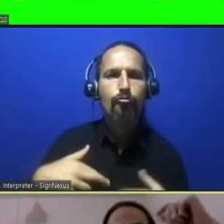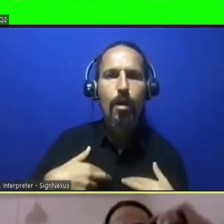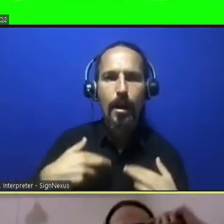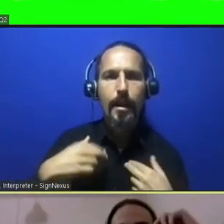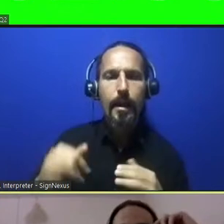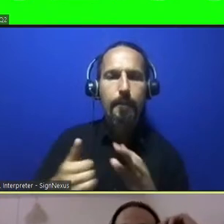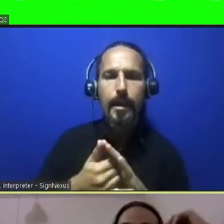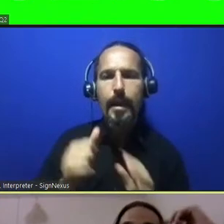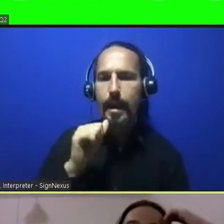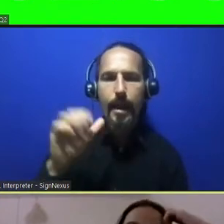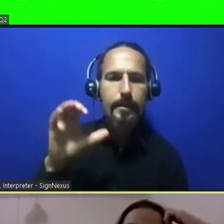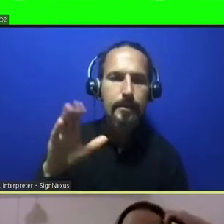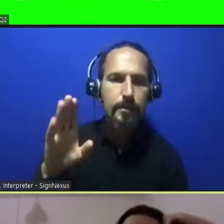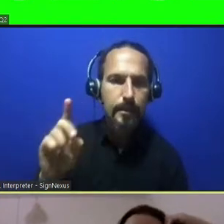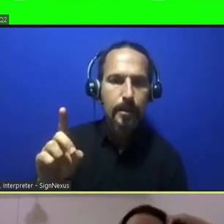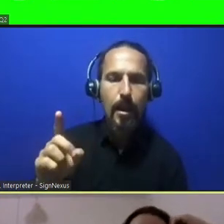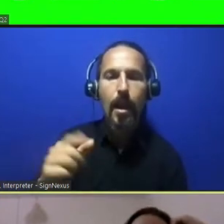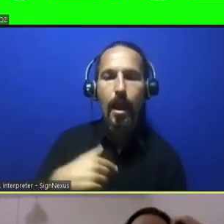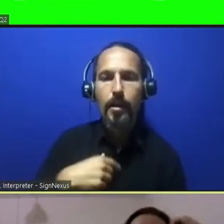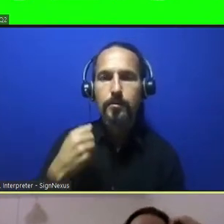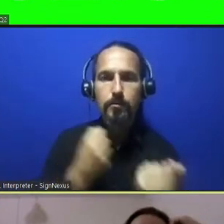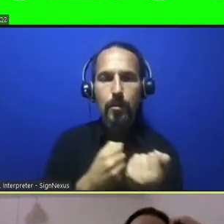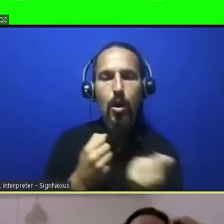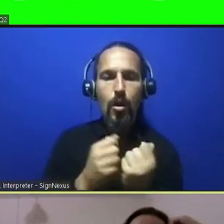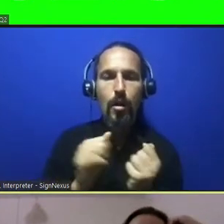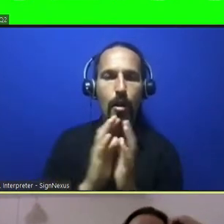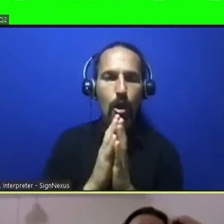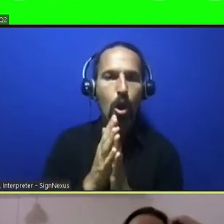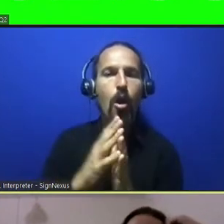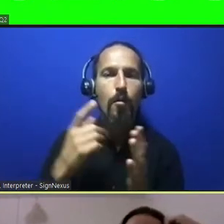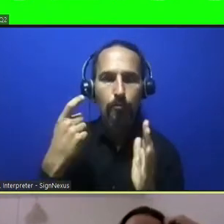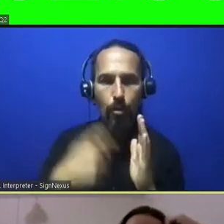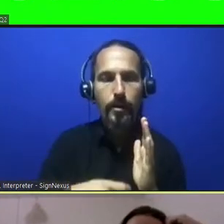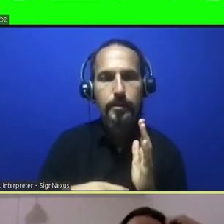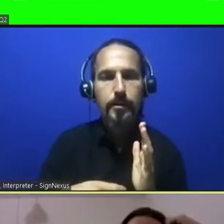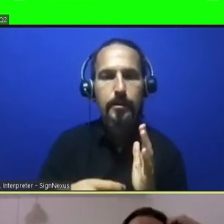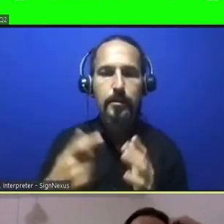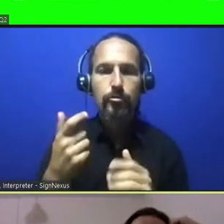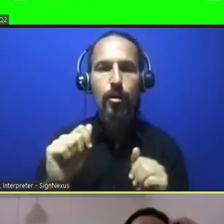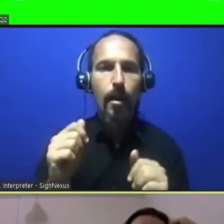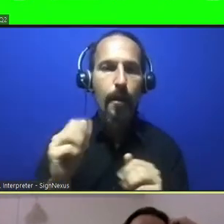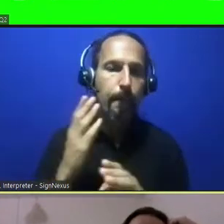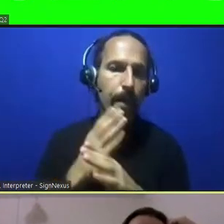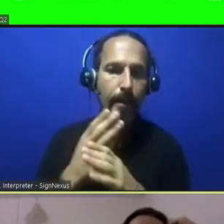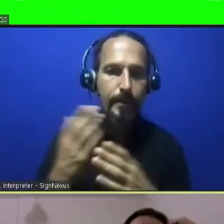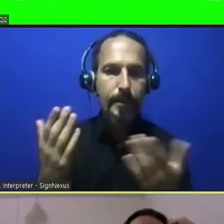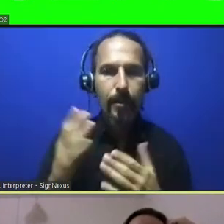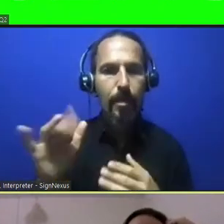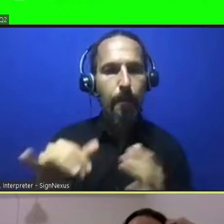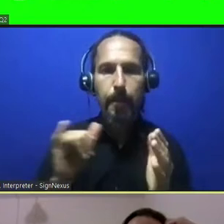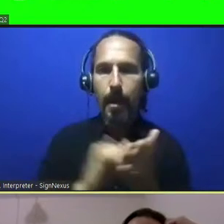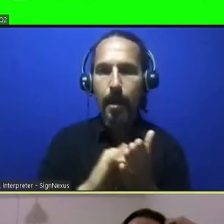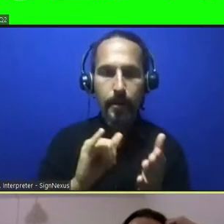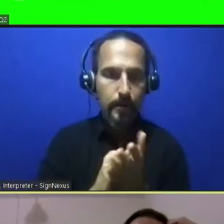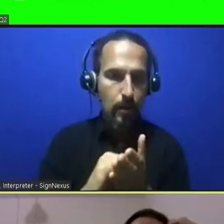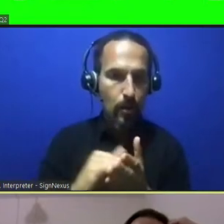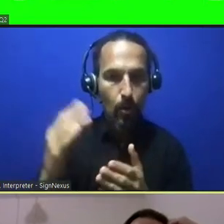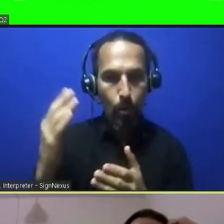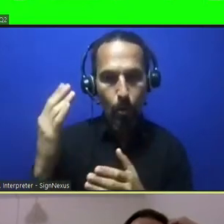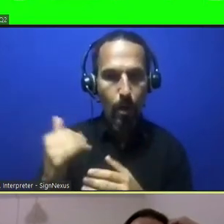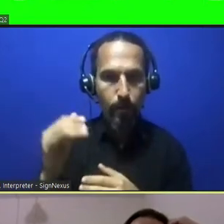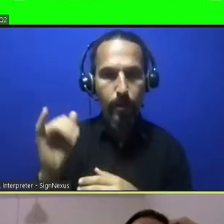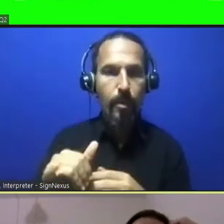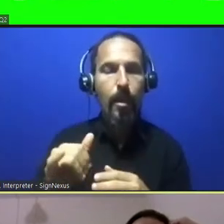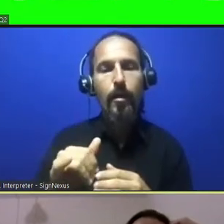the cbd i strongly support congestion pricing trying to take the bus around here is impossible mostly because of the